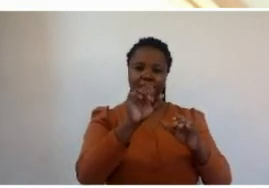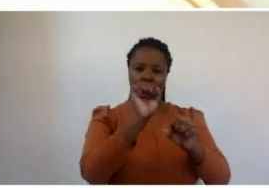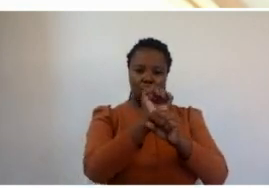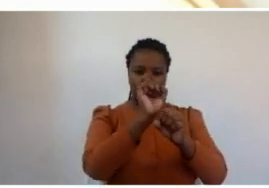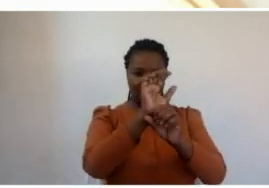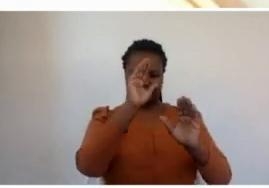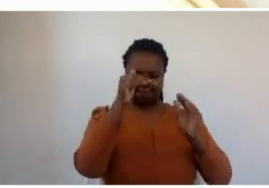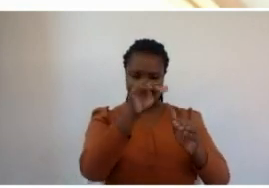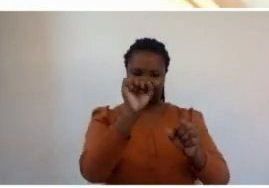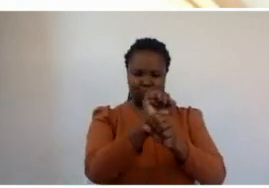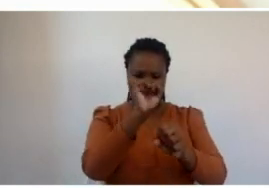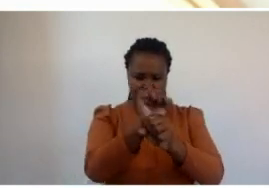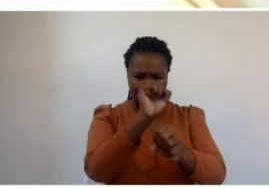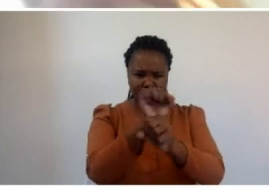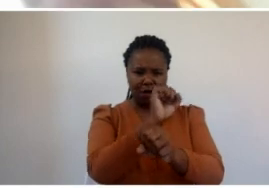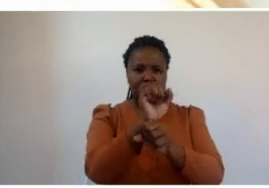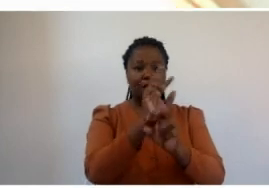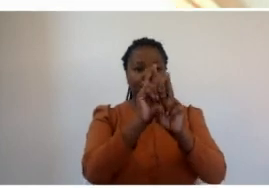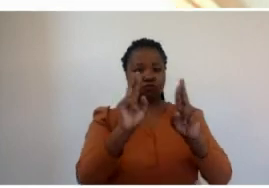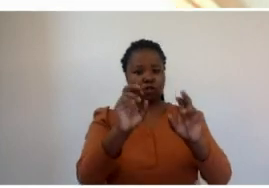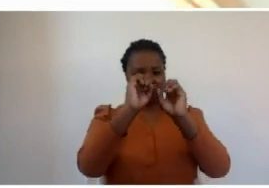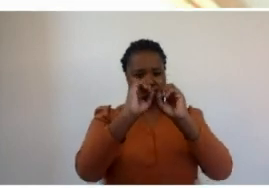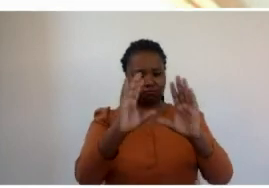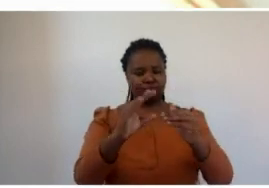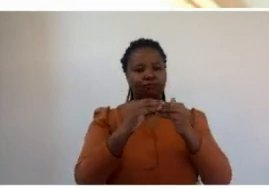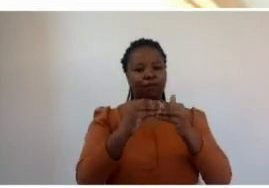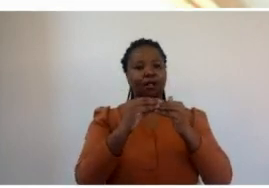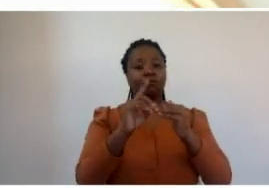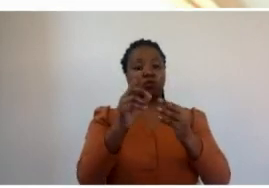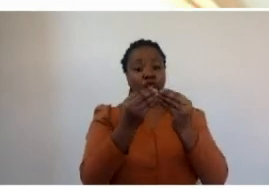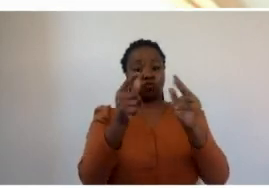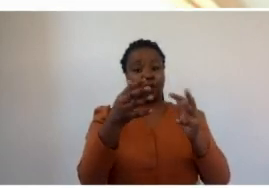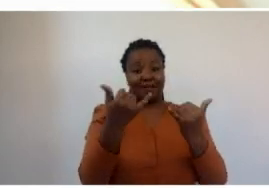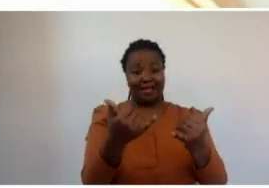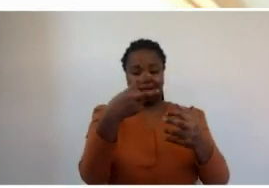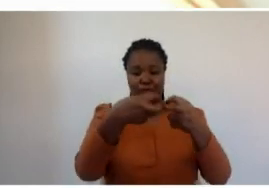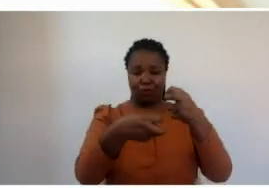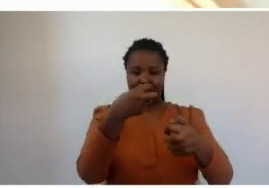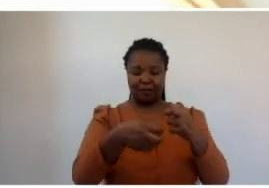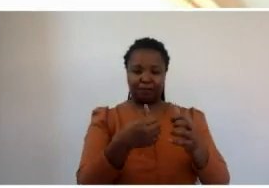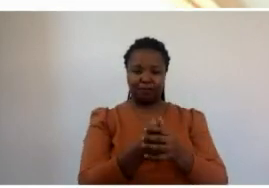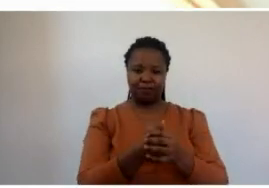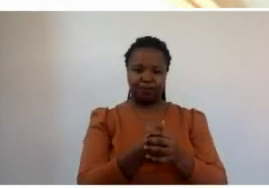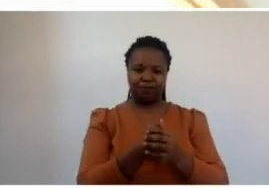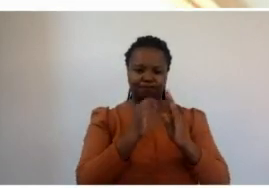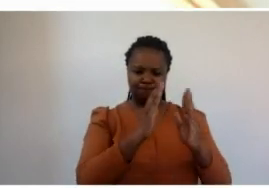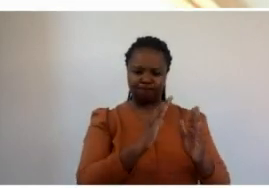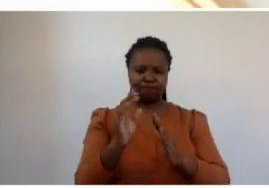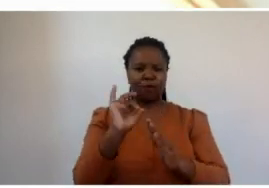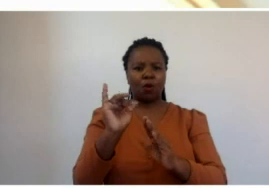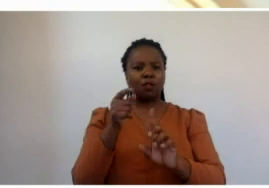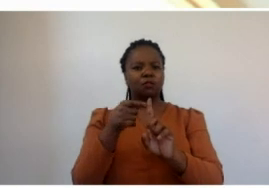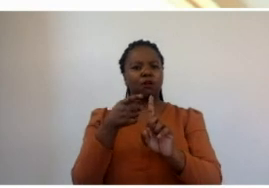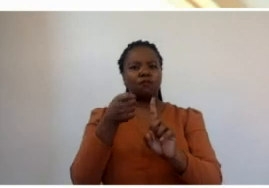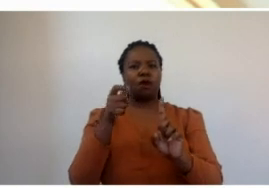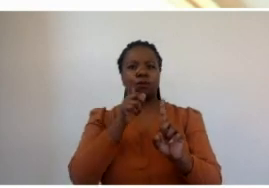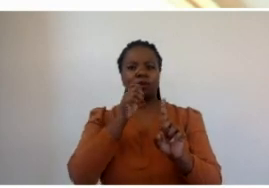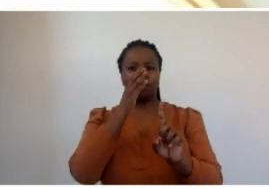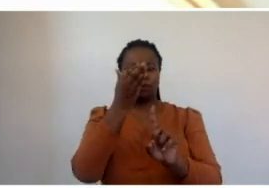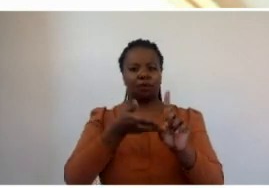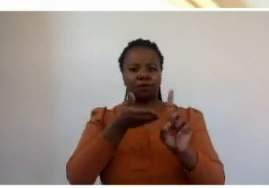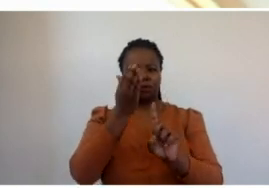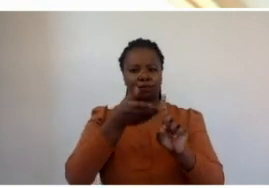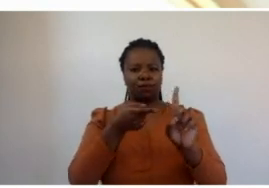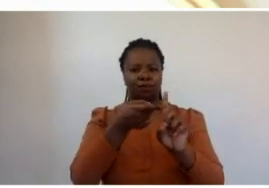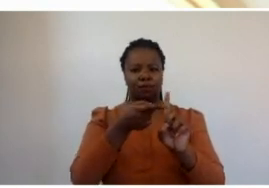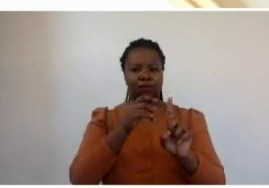flexible resources in place to remedy that. And then from Mr. Hossa about the